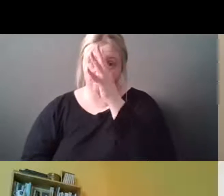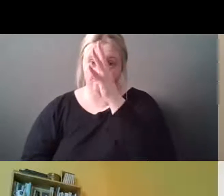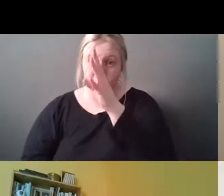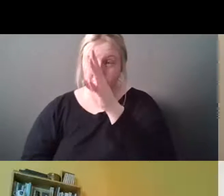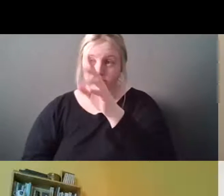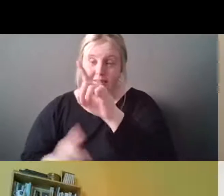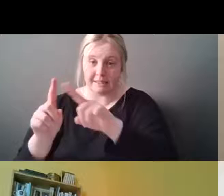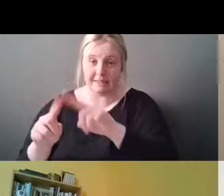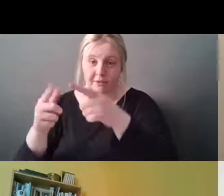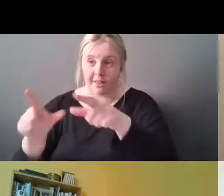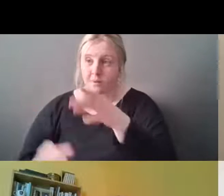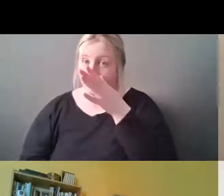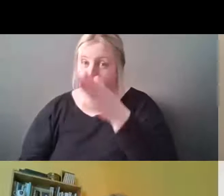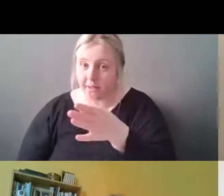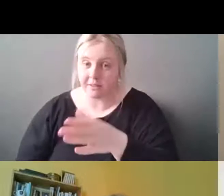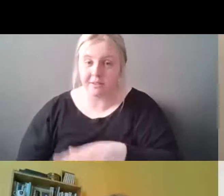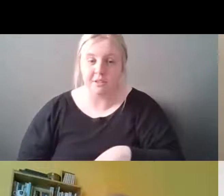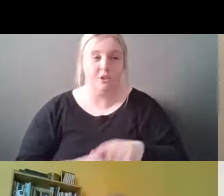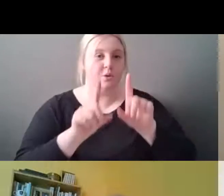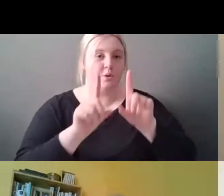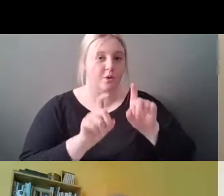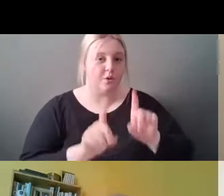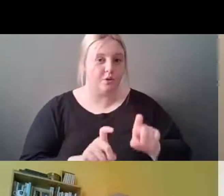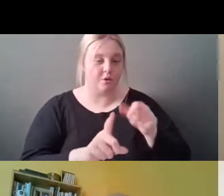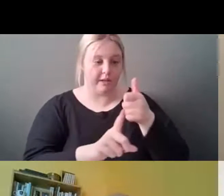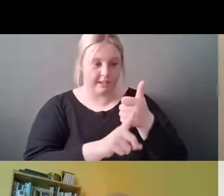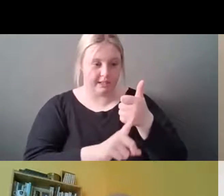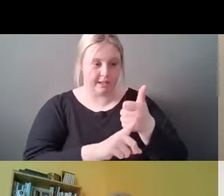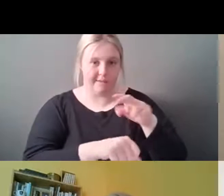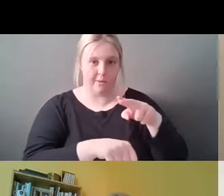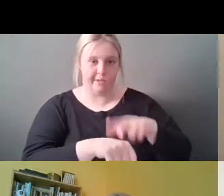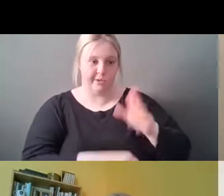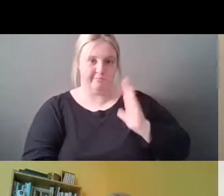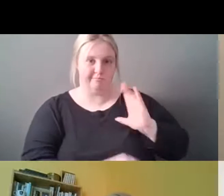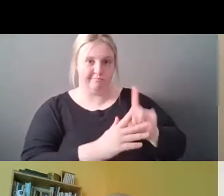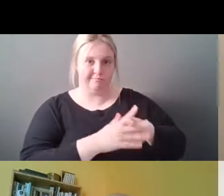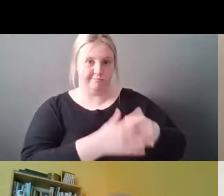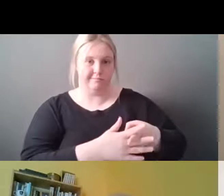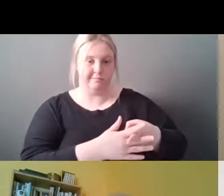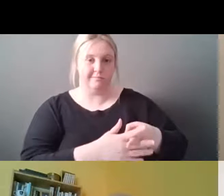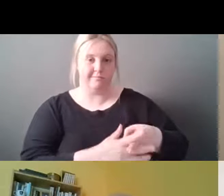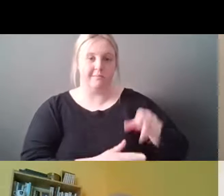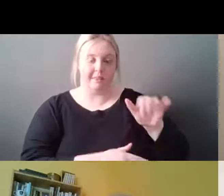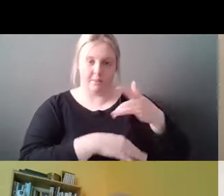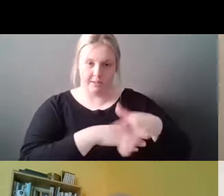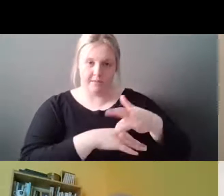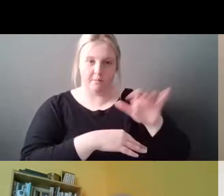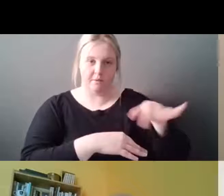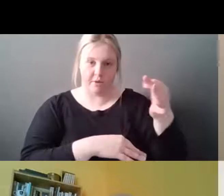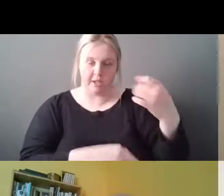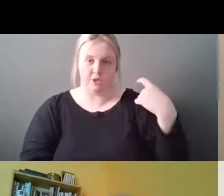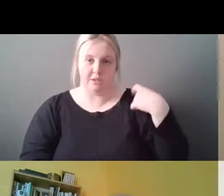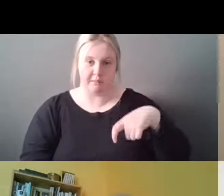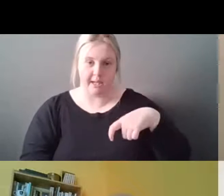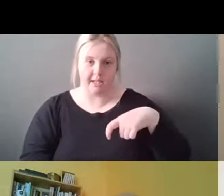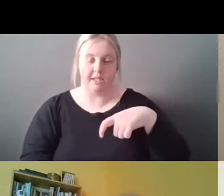future? So the survey itself, the original survey itself was available in French, Spanish,